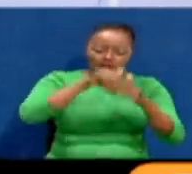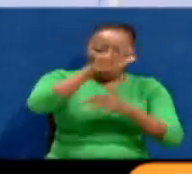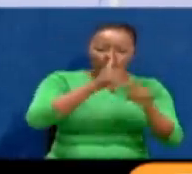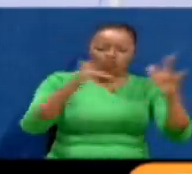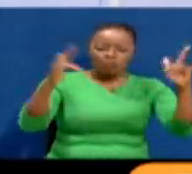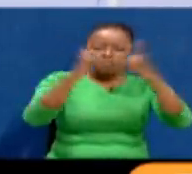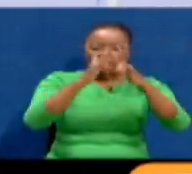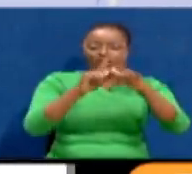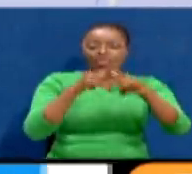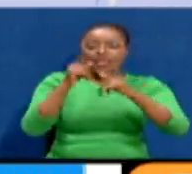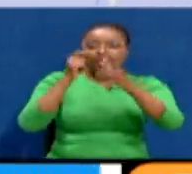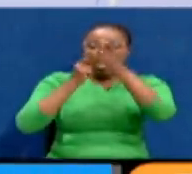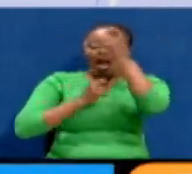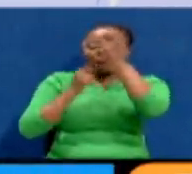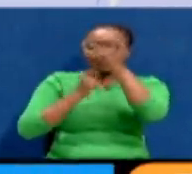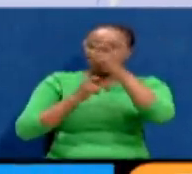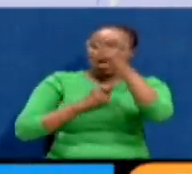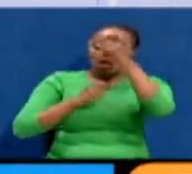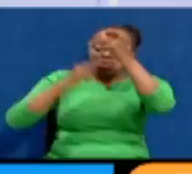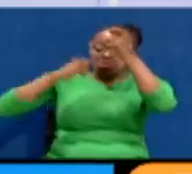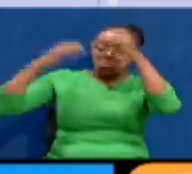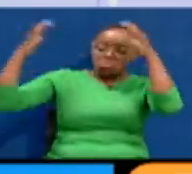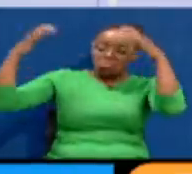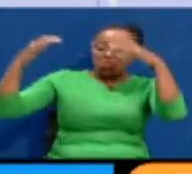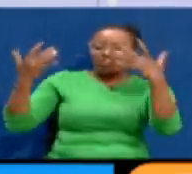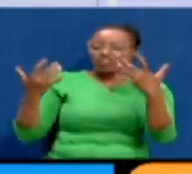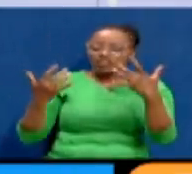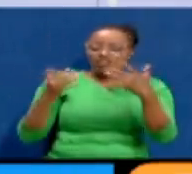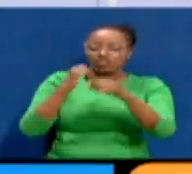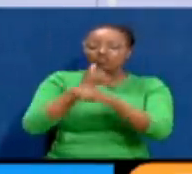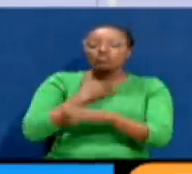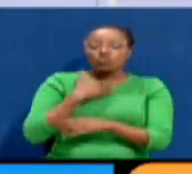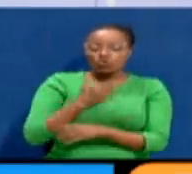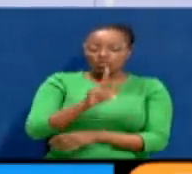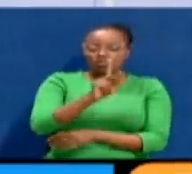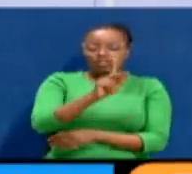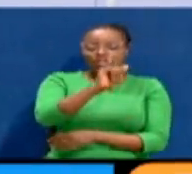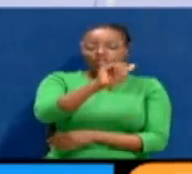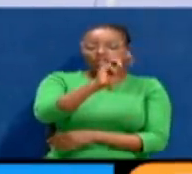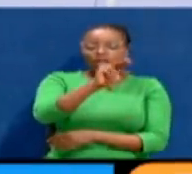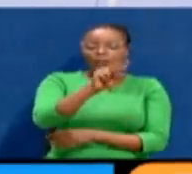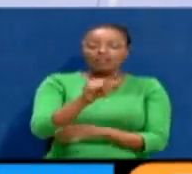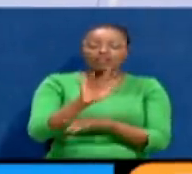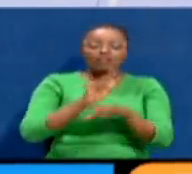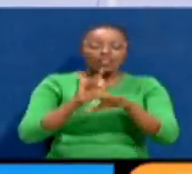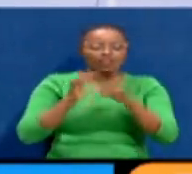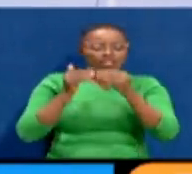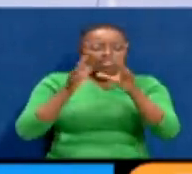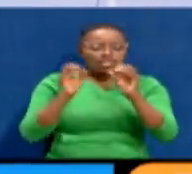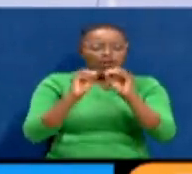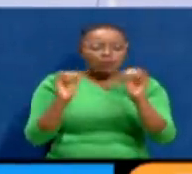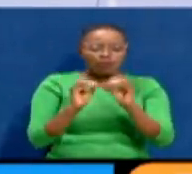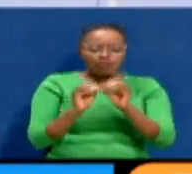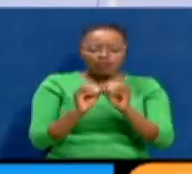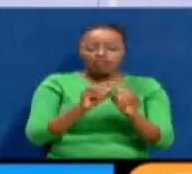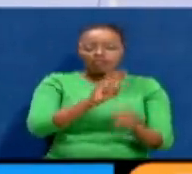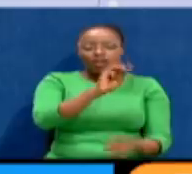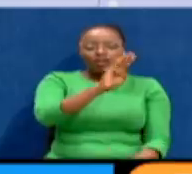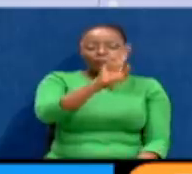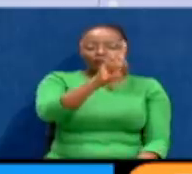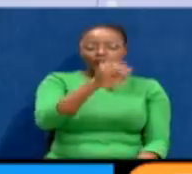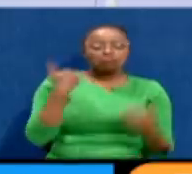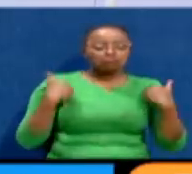so had to be covered by an umbrella. I don't want Kimani Ichung'wah to portray a picture of a very insensitive leader in the name of John Mbadi.